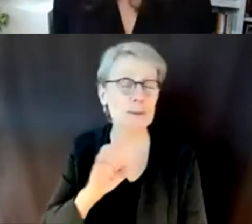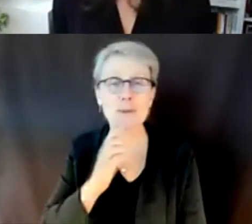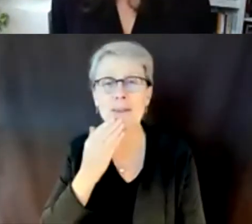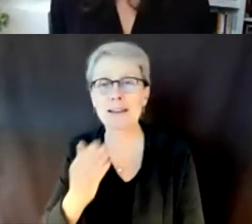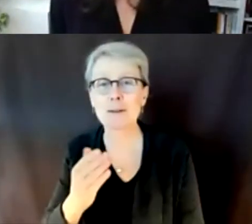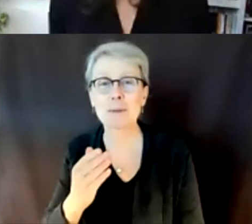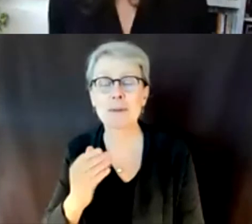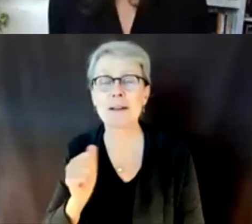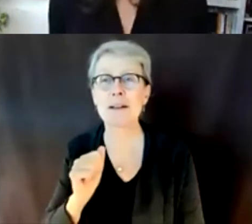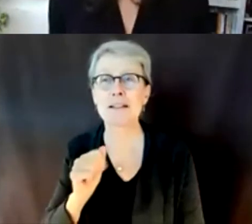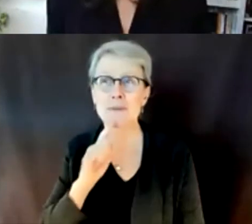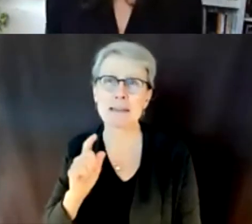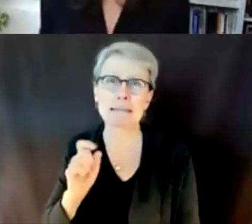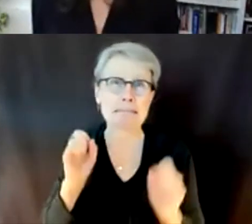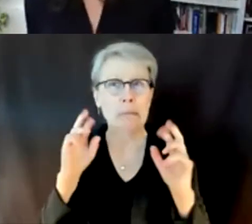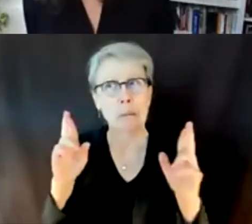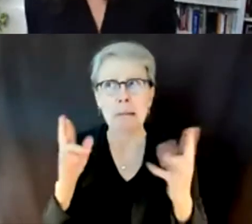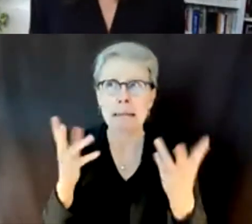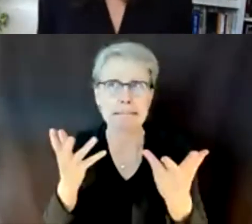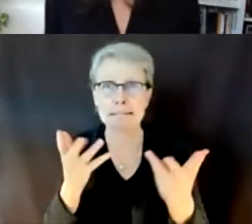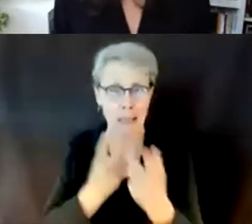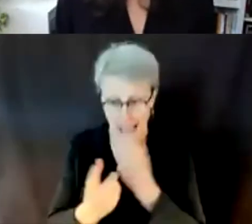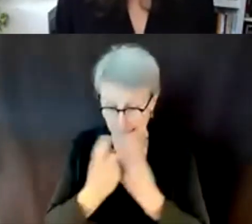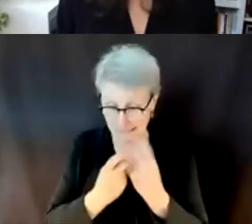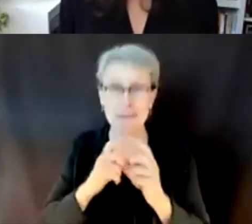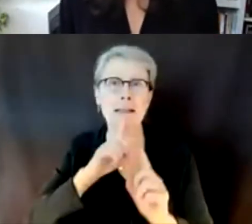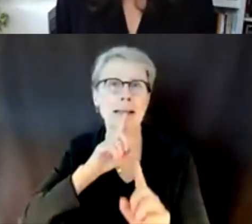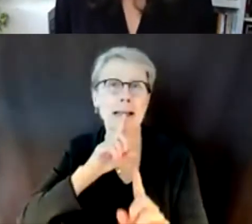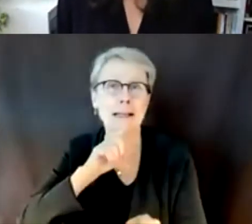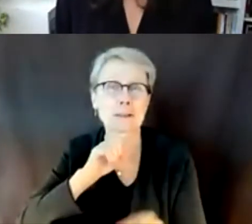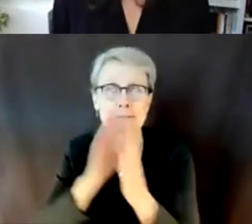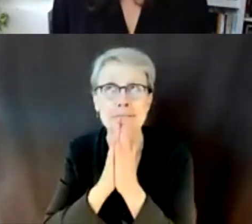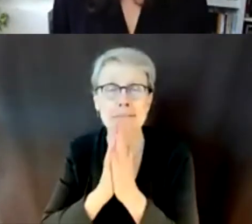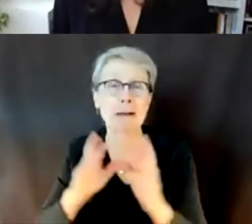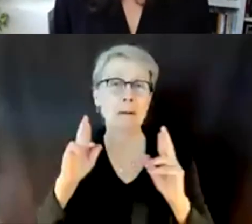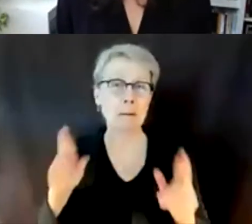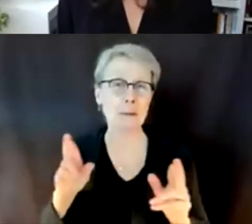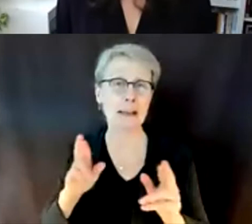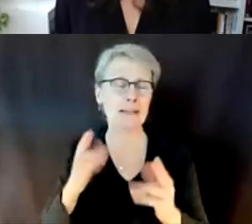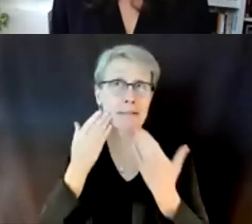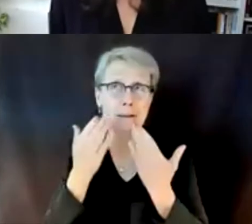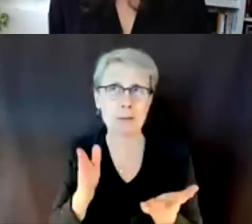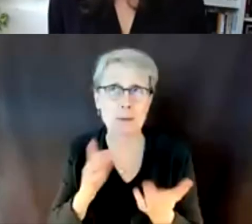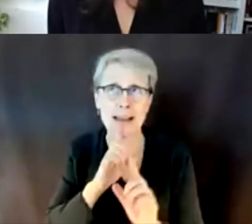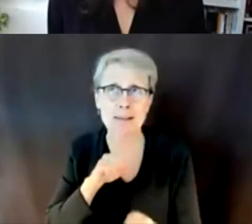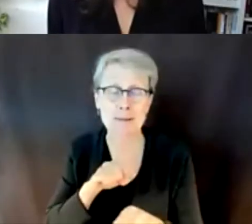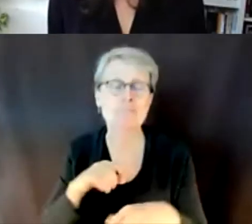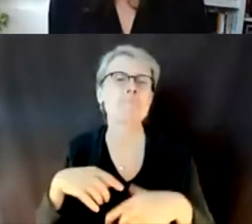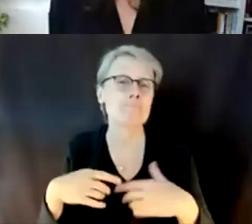hope that I can answer your questions. I will do my very best, and if I don't know the answer, I